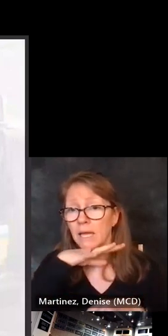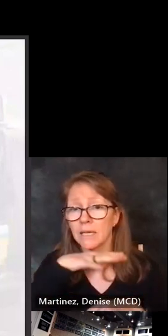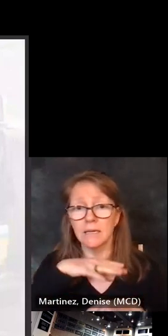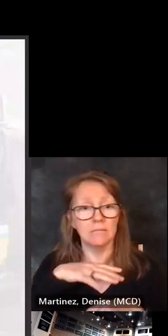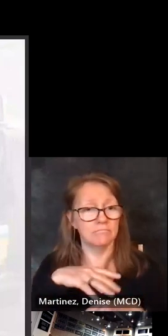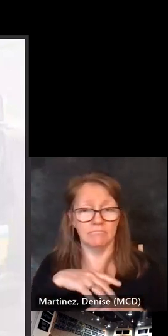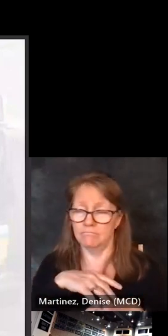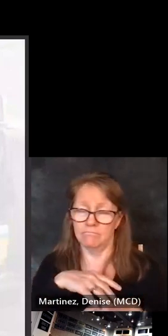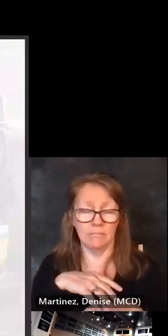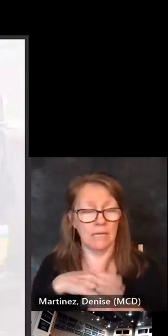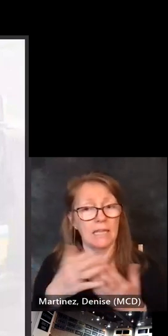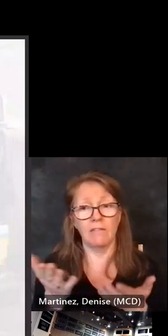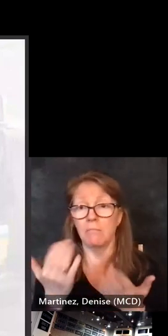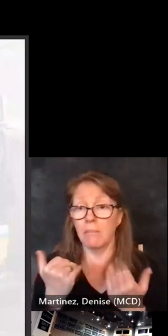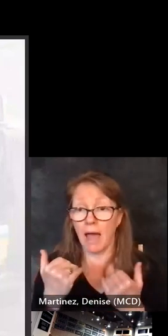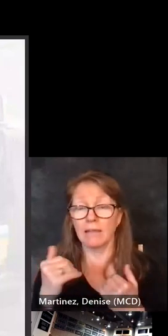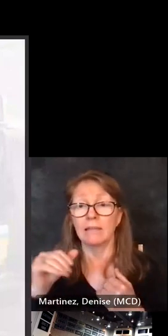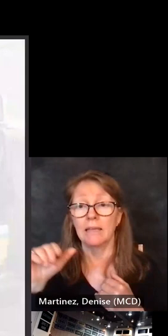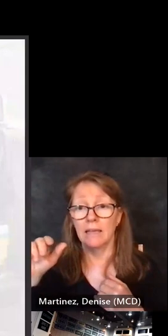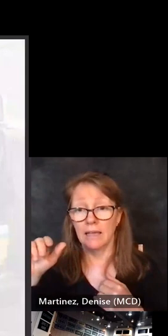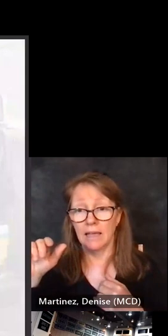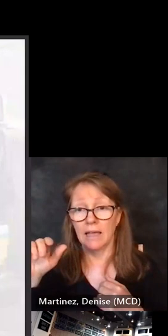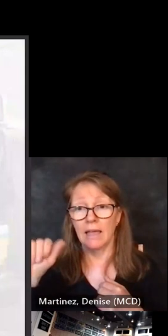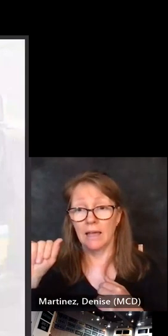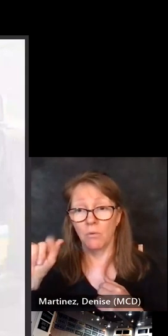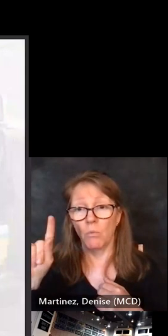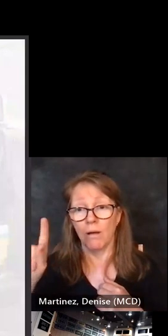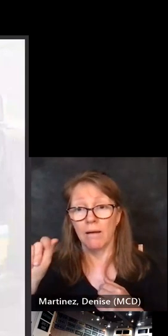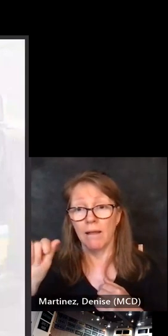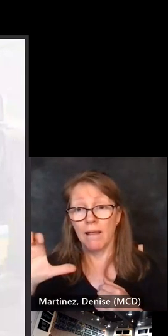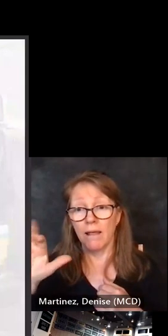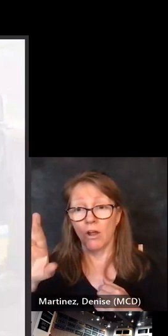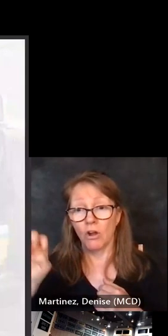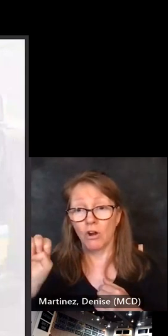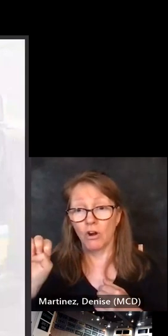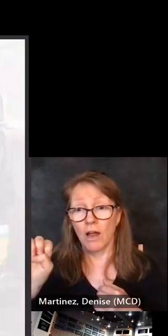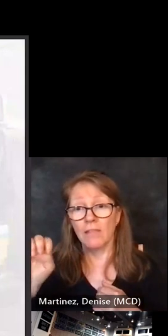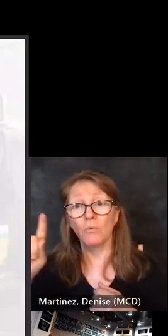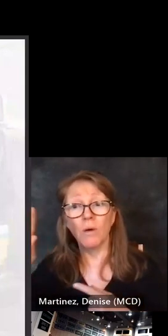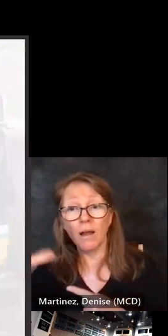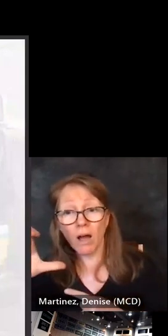our 100 units of housing, none of this stuff makes any difference at all, really.